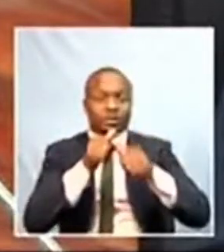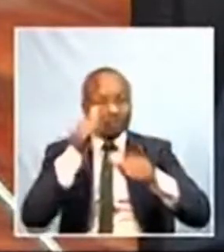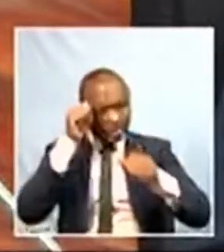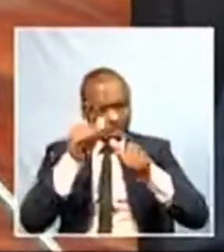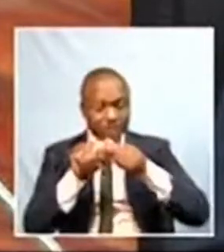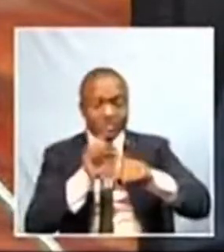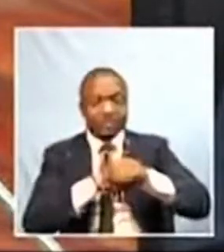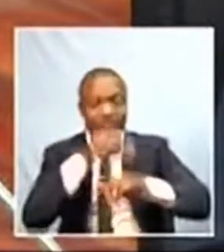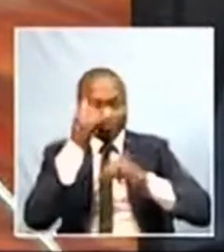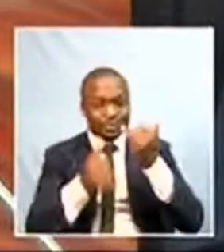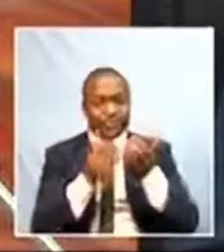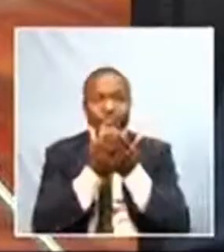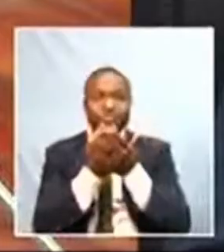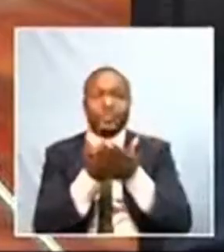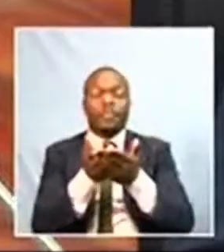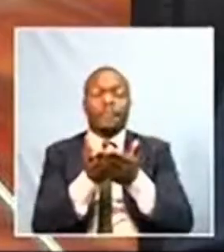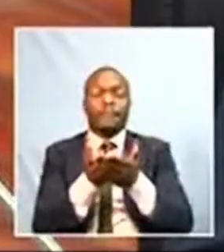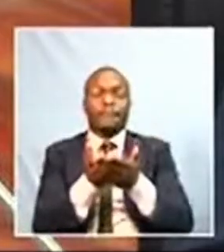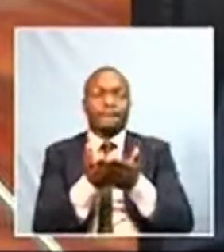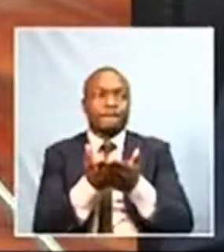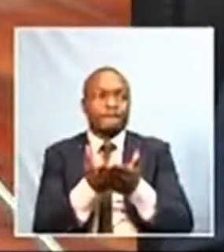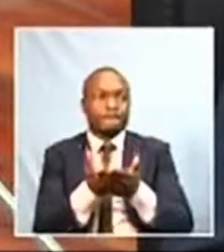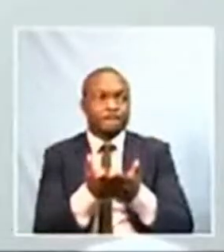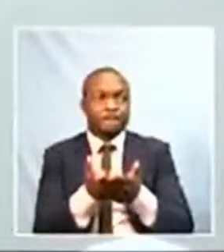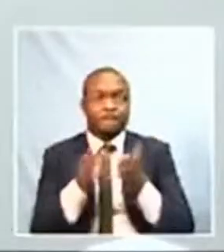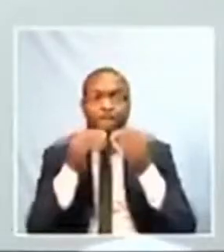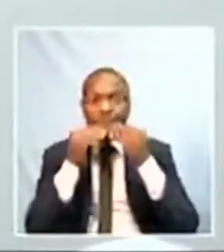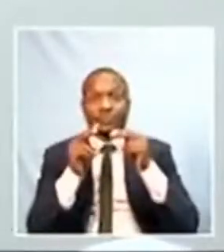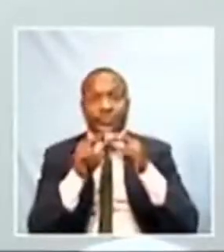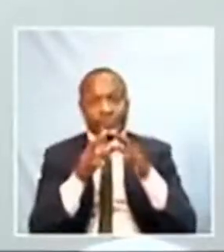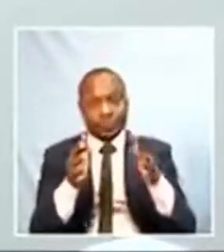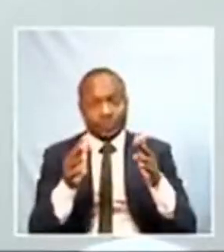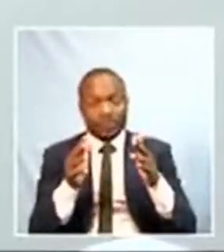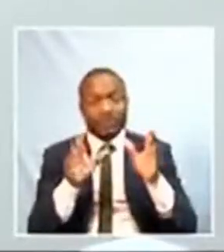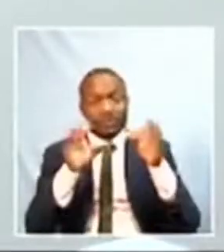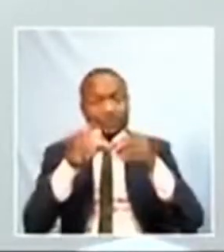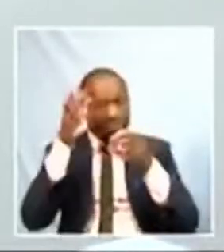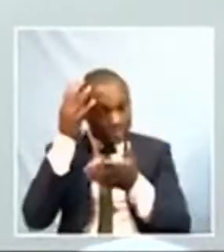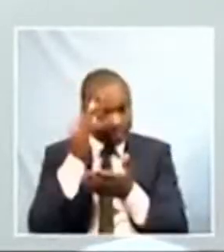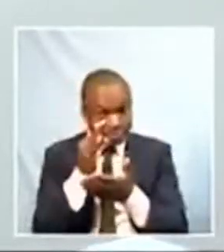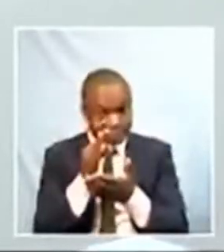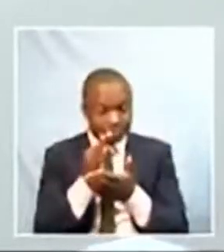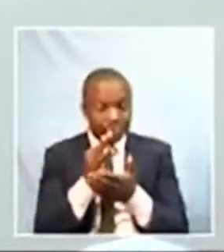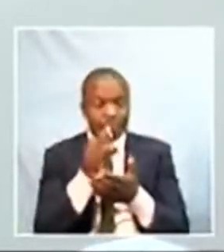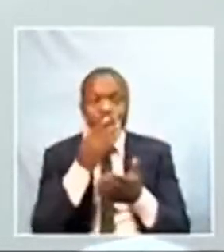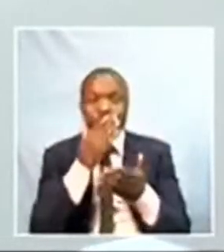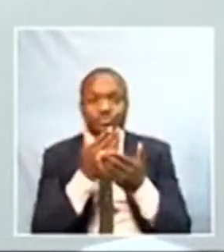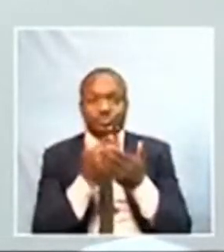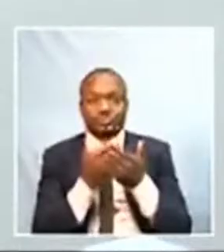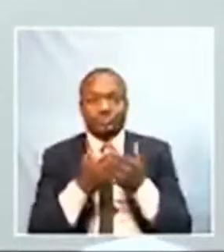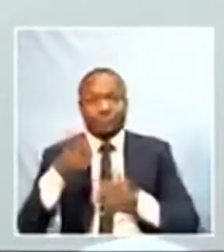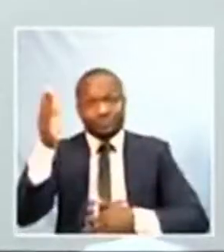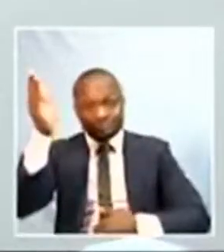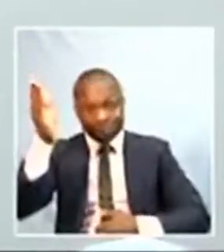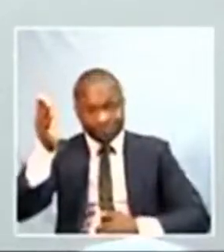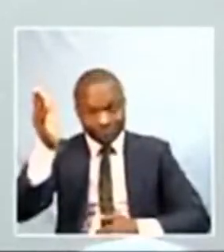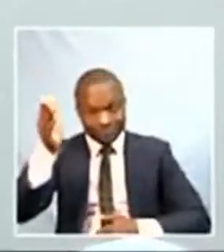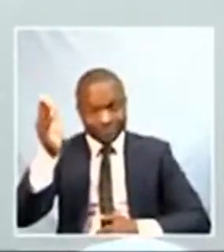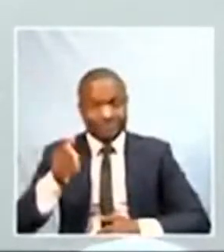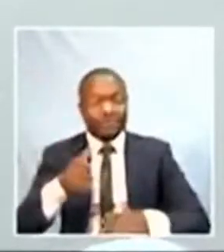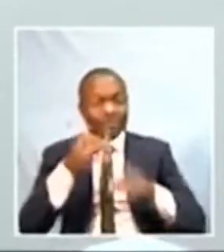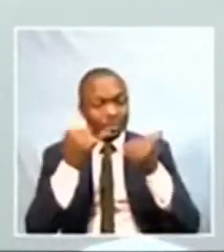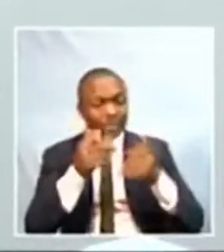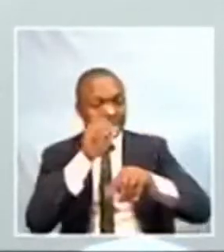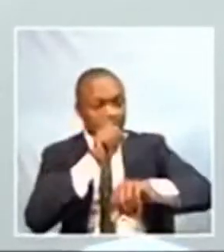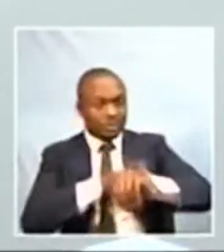This marks the end of my submission, Chair. Thank you very much, Council Secretary, for that elaborate presentation. It's